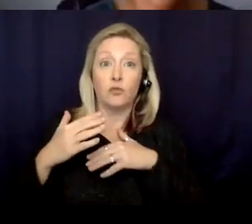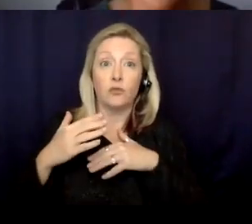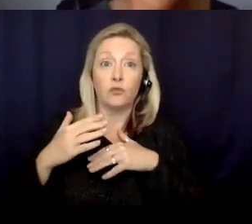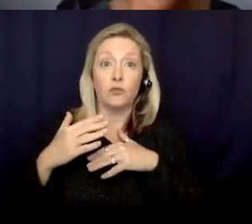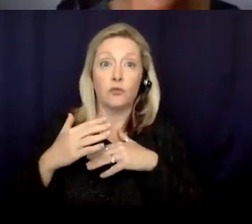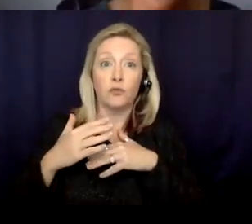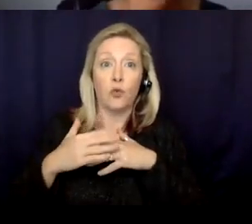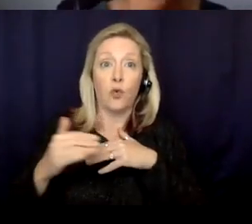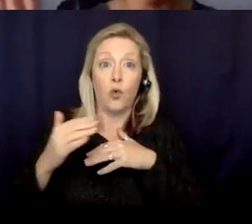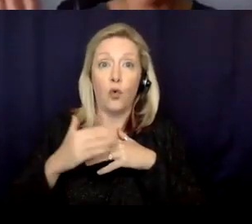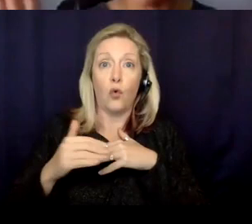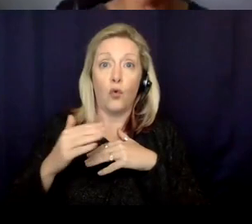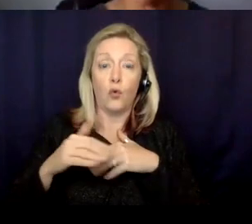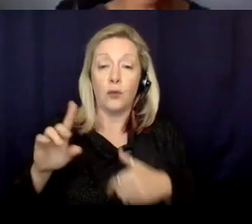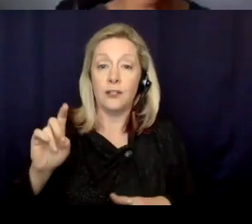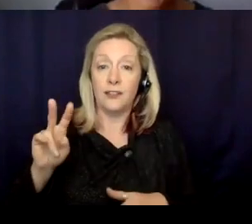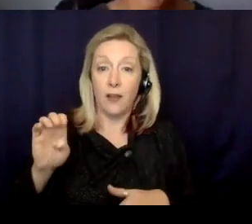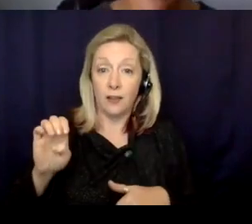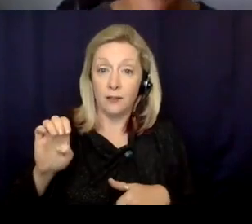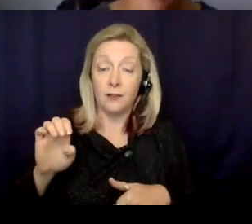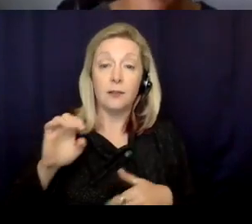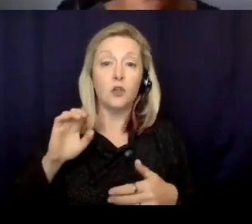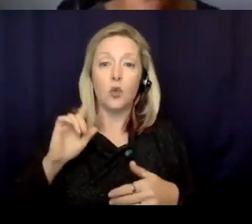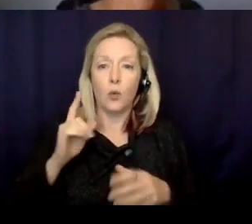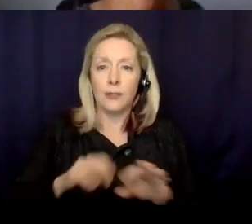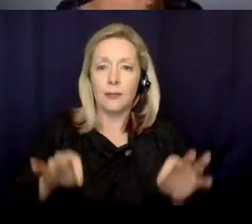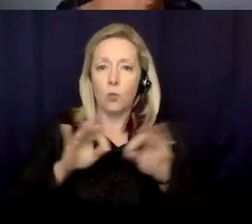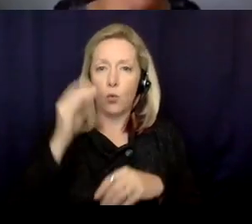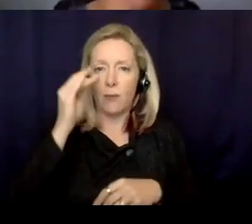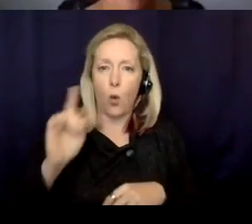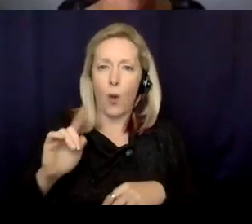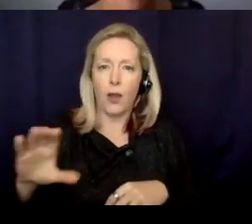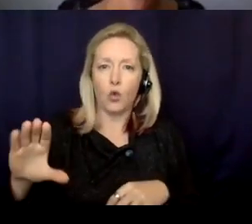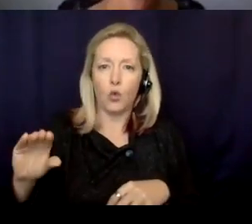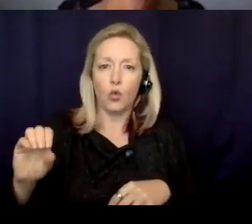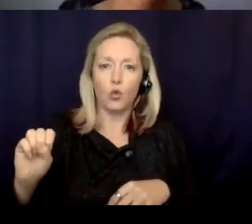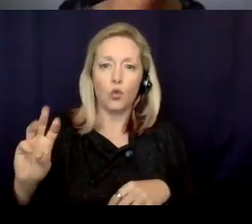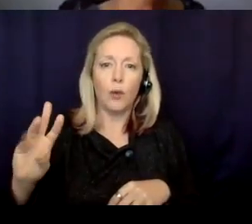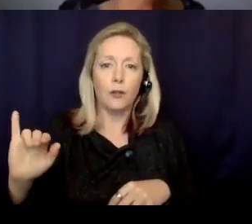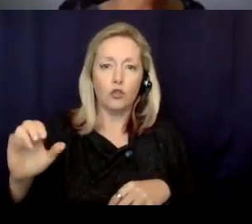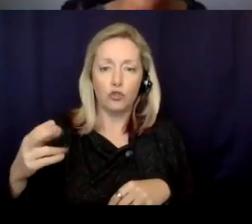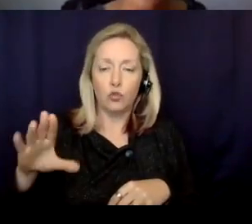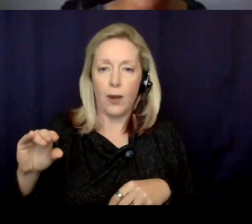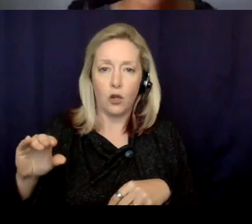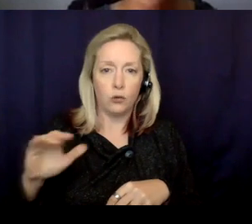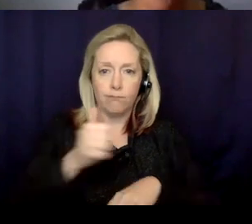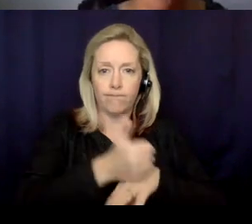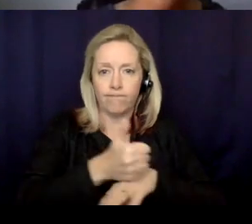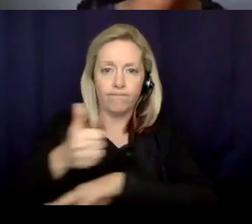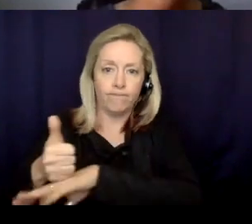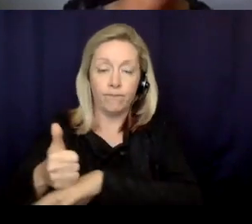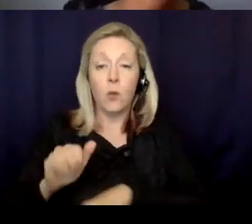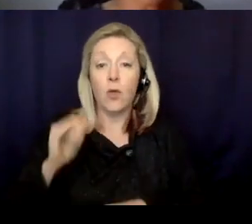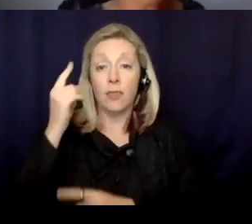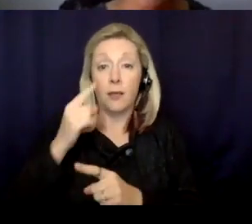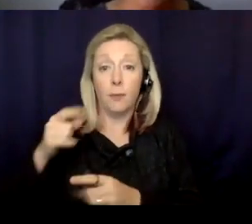want to consider where that switch is placed. We might really consider the positioning. We want to consider their